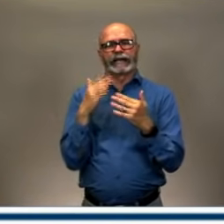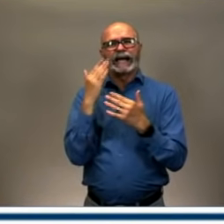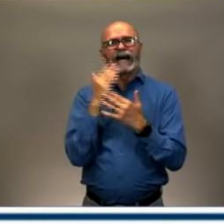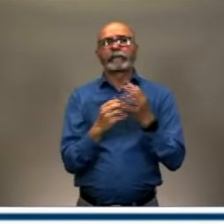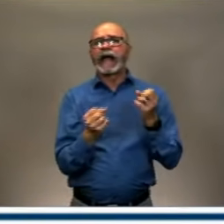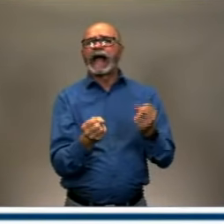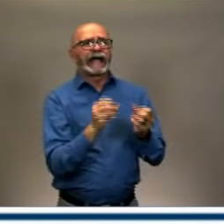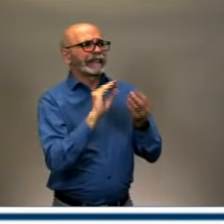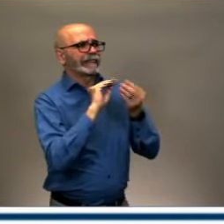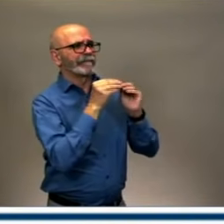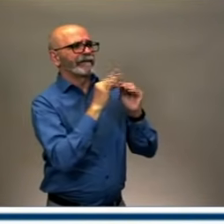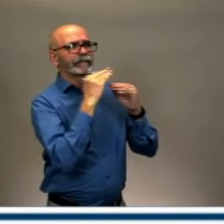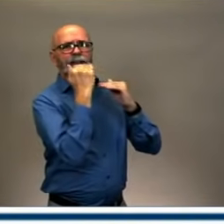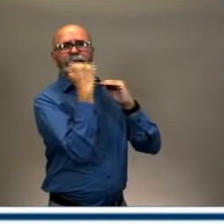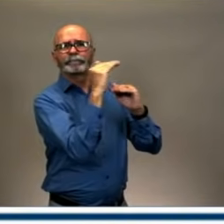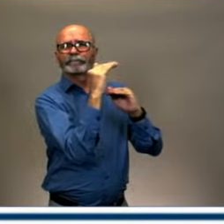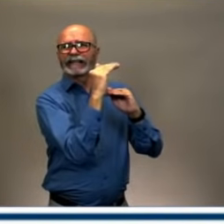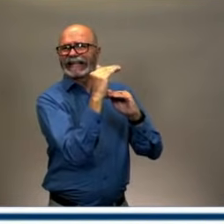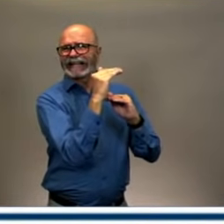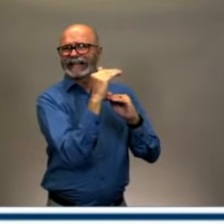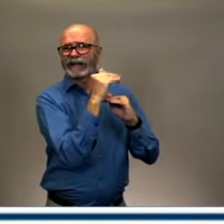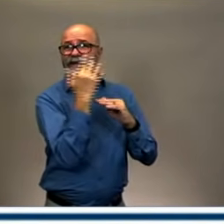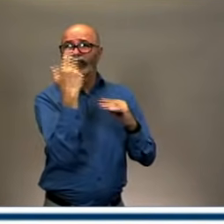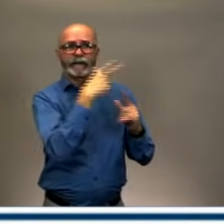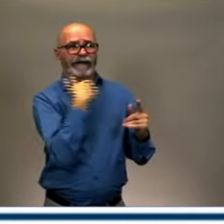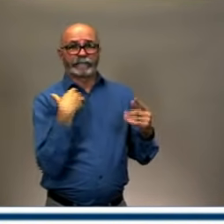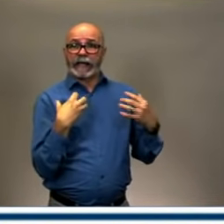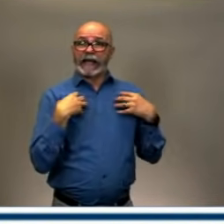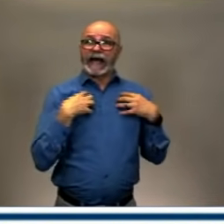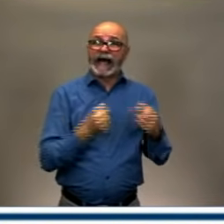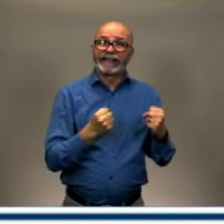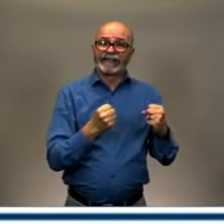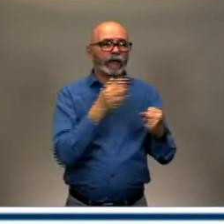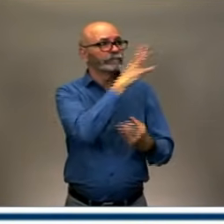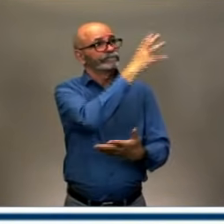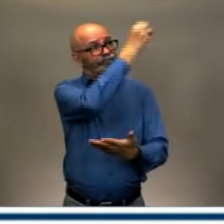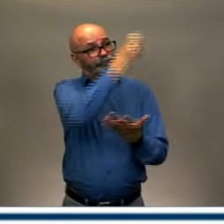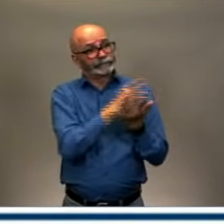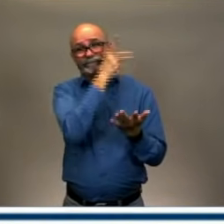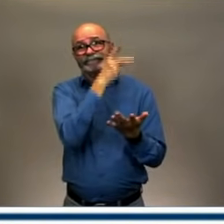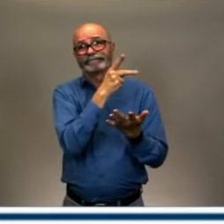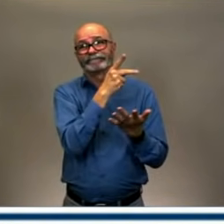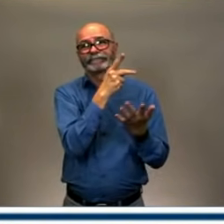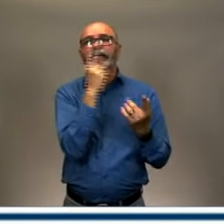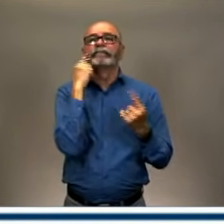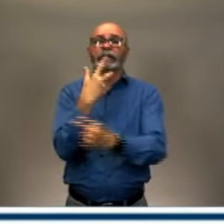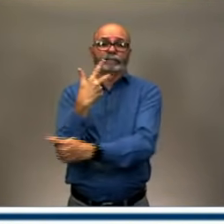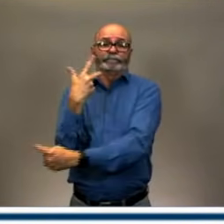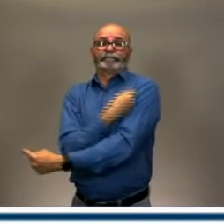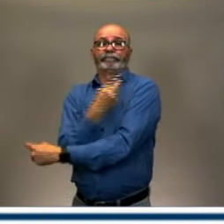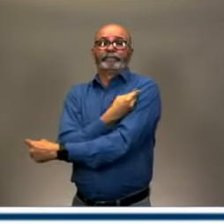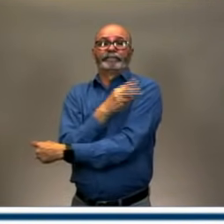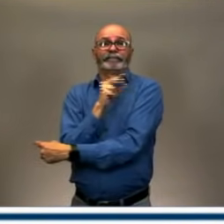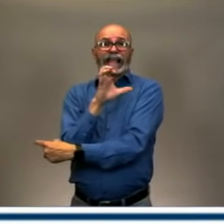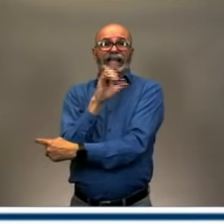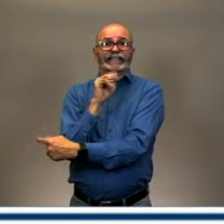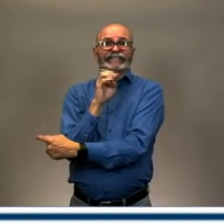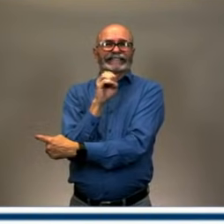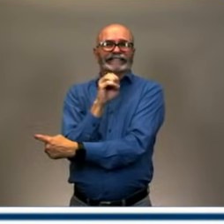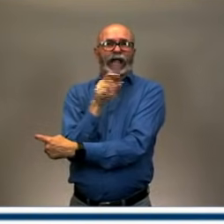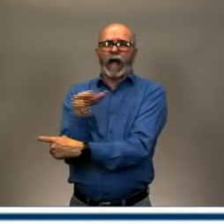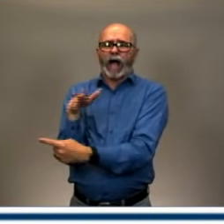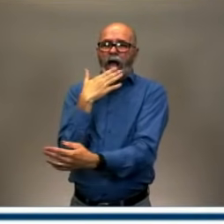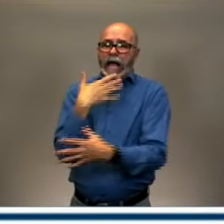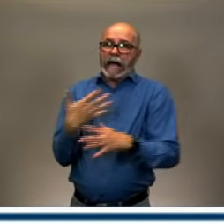Canada will soon approve other vaccines, but they are not as effective, maybe down as low as 70%.